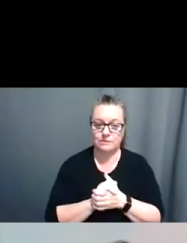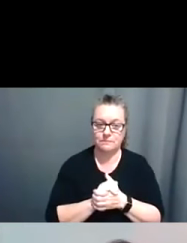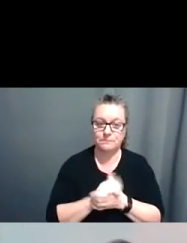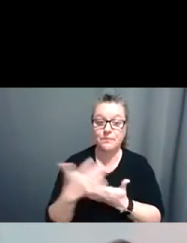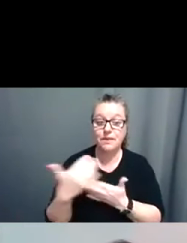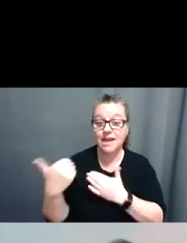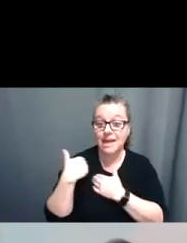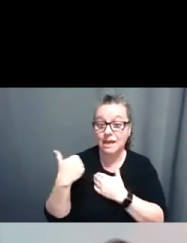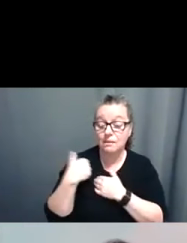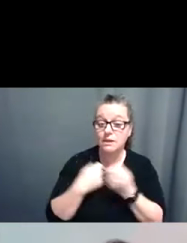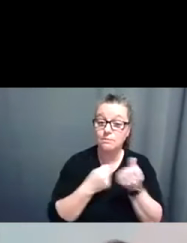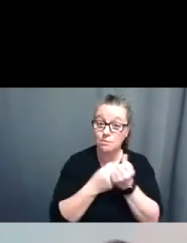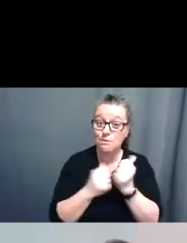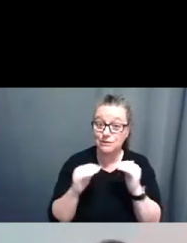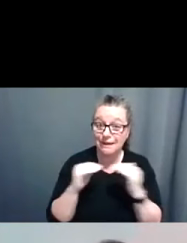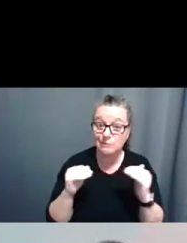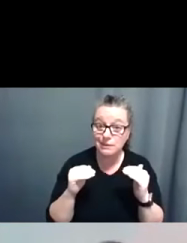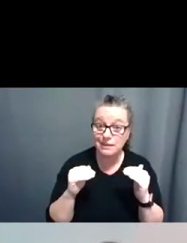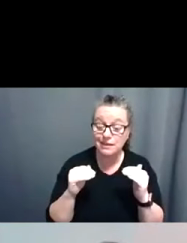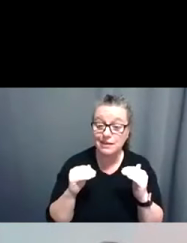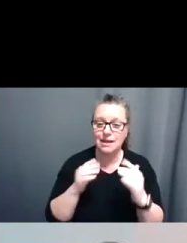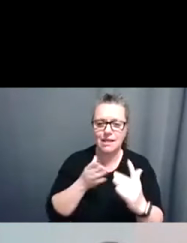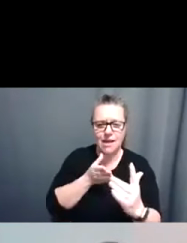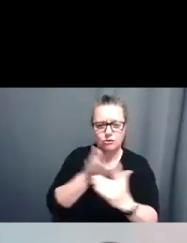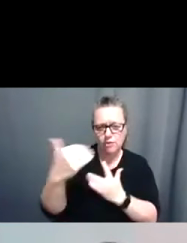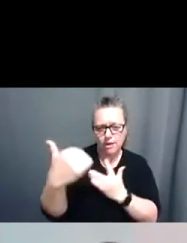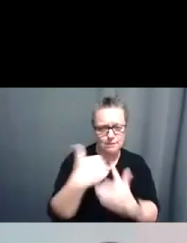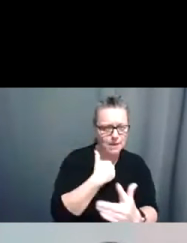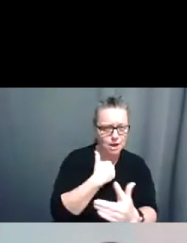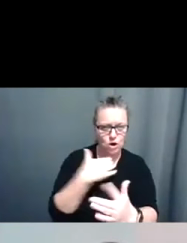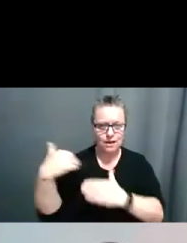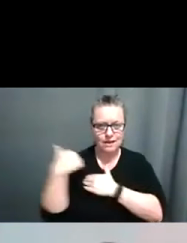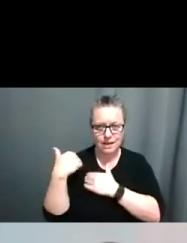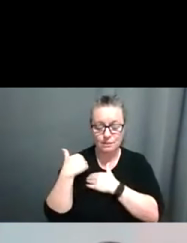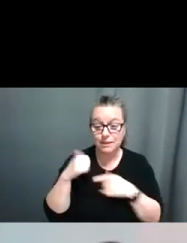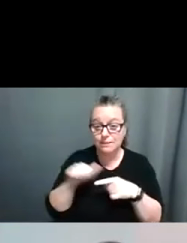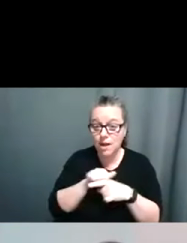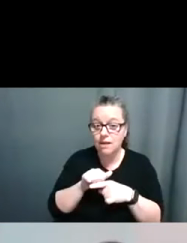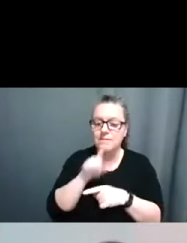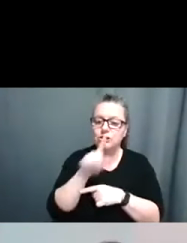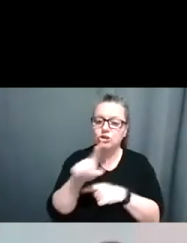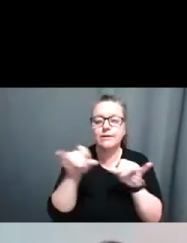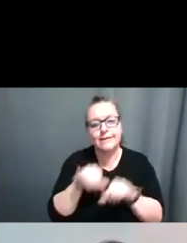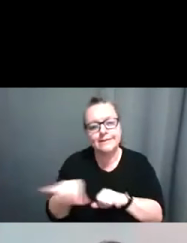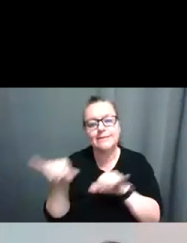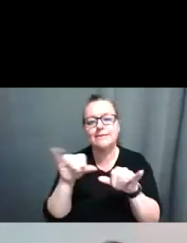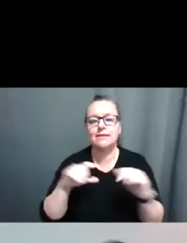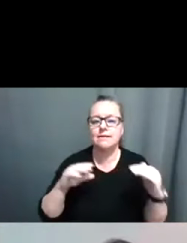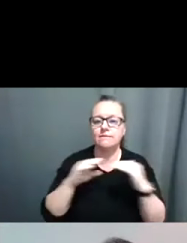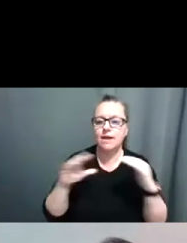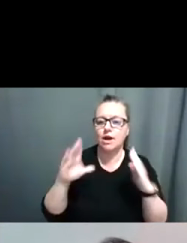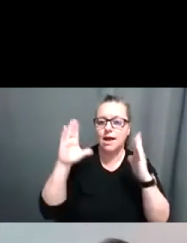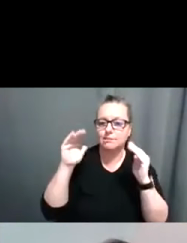Accountability promotes equity. Transparent accountability practices ensure consistent, fair expectations